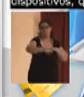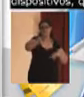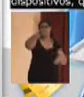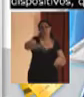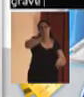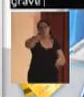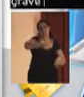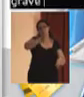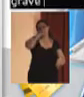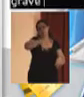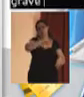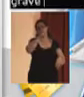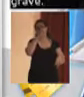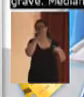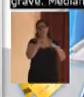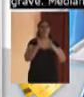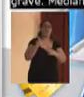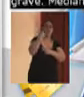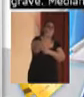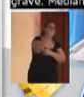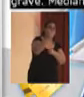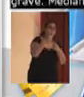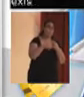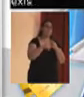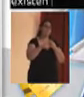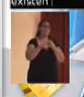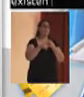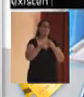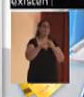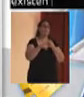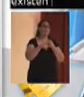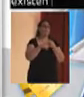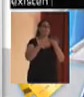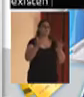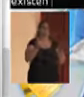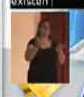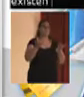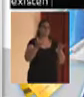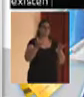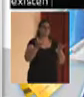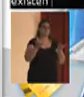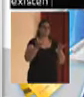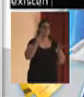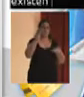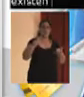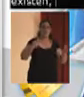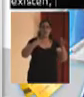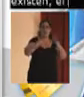This is not such a serious problem, because through support, tools,